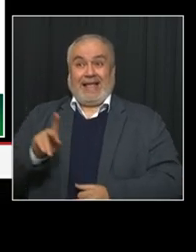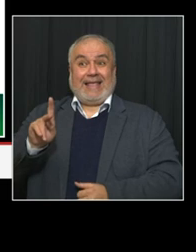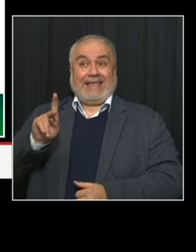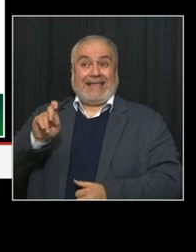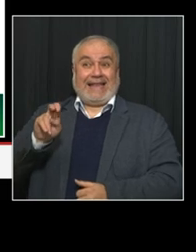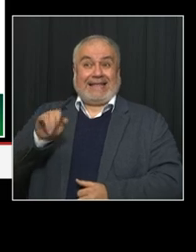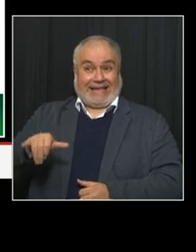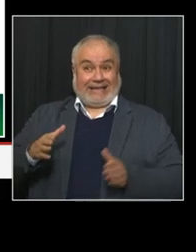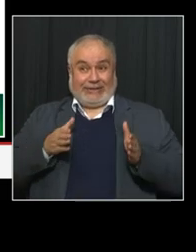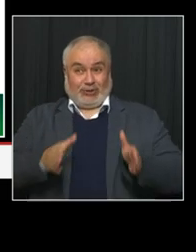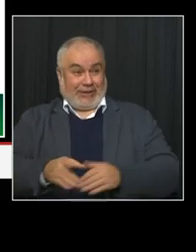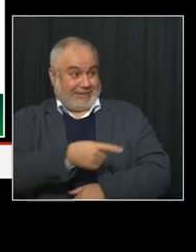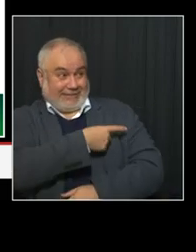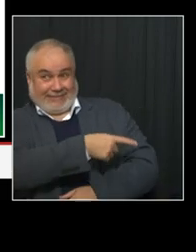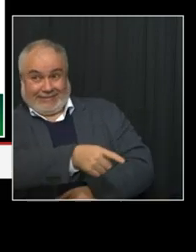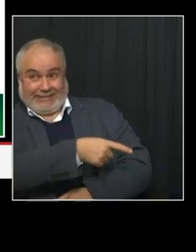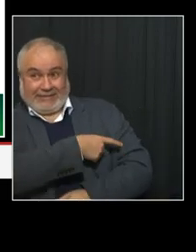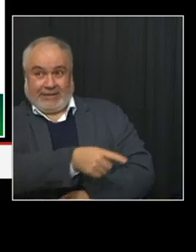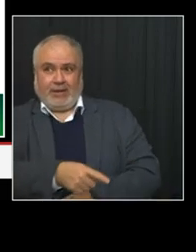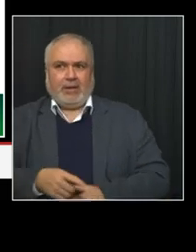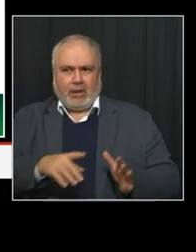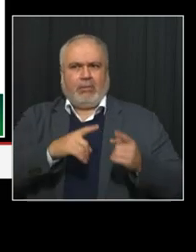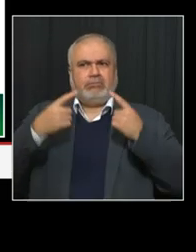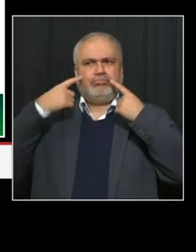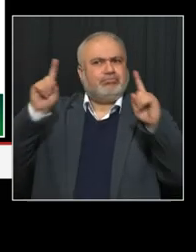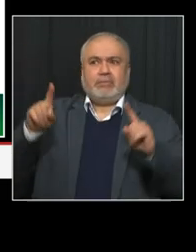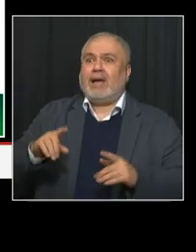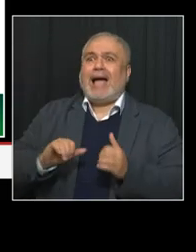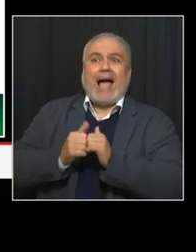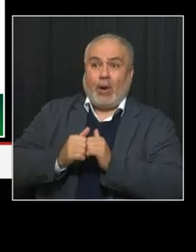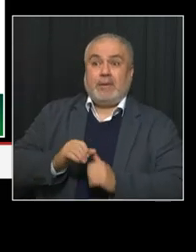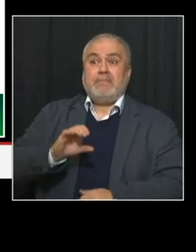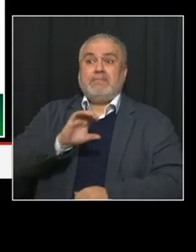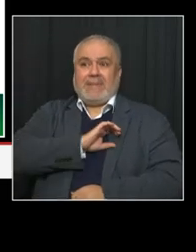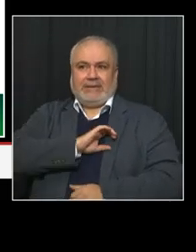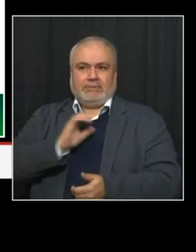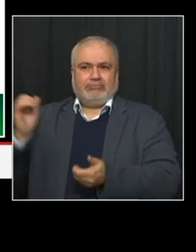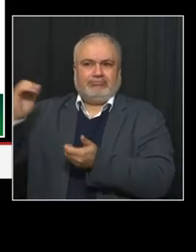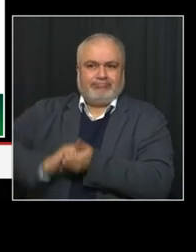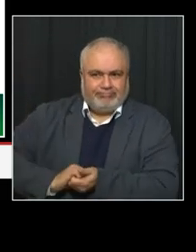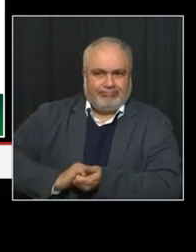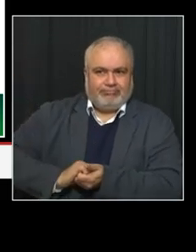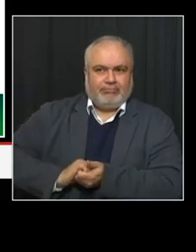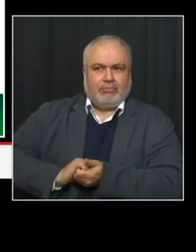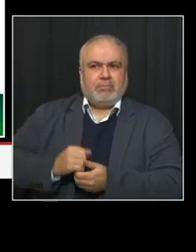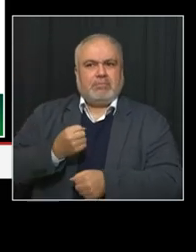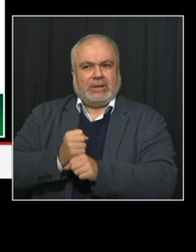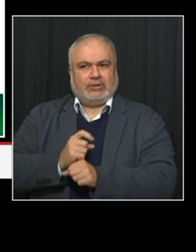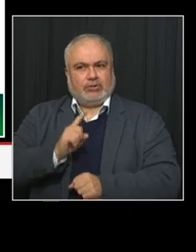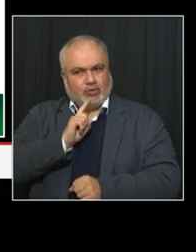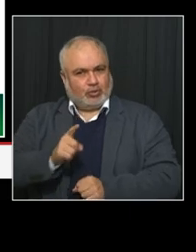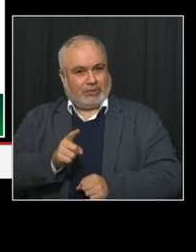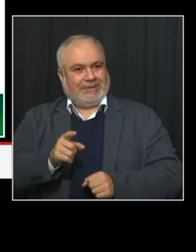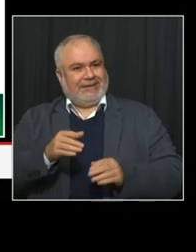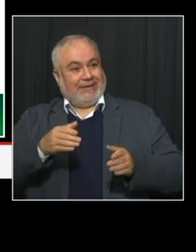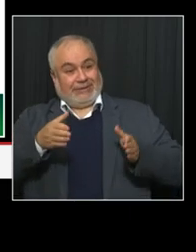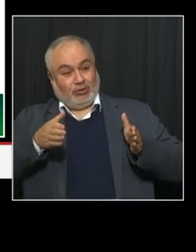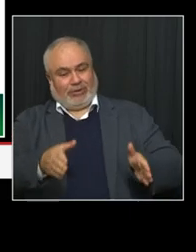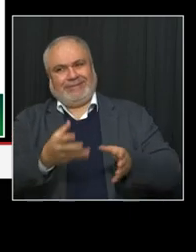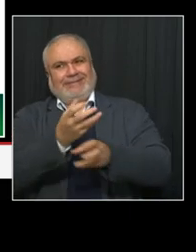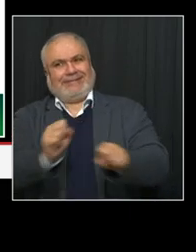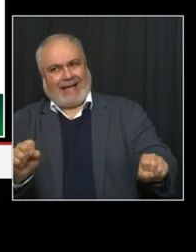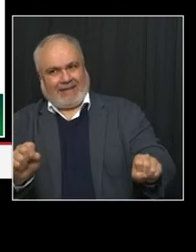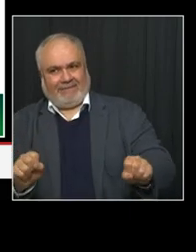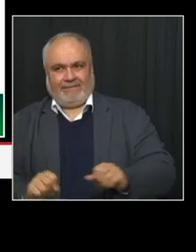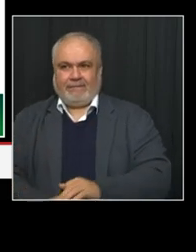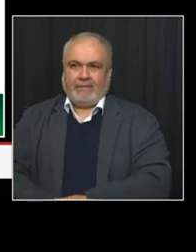partners have made Kennedy Street a much, much safer corridor. Last year, so far this year, we